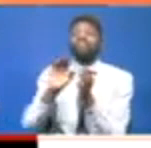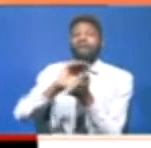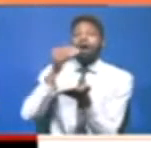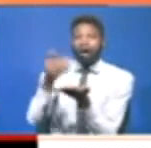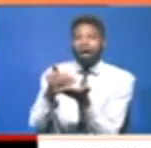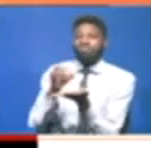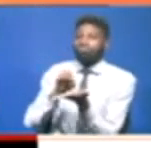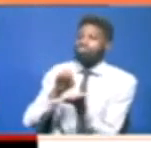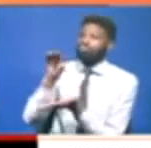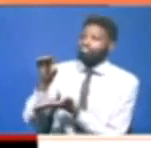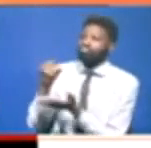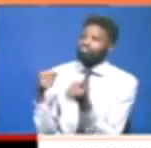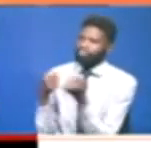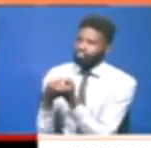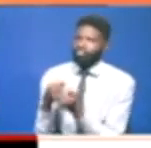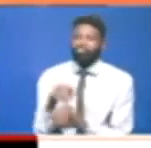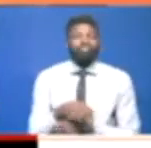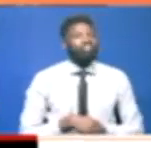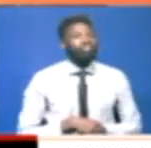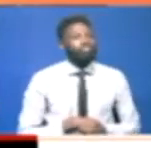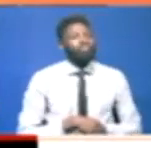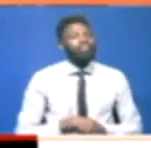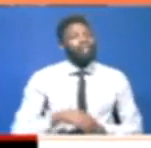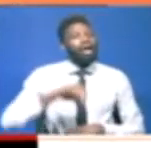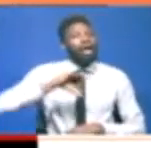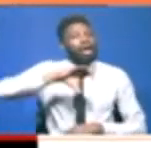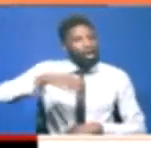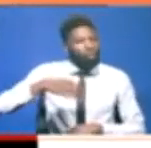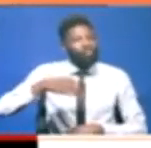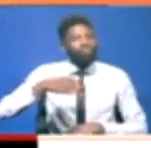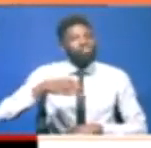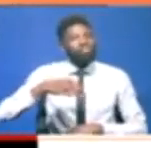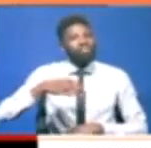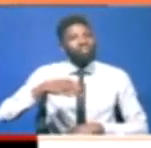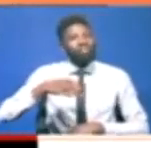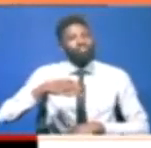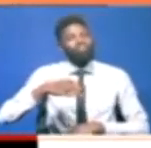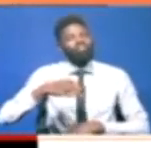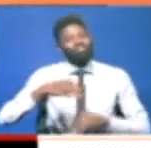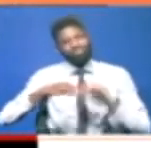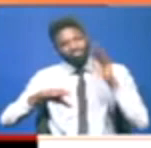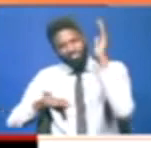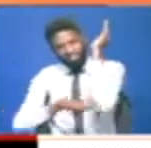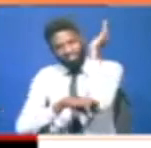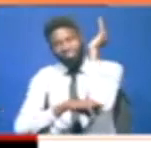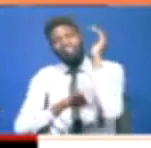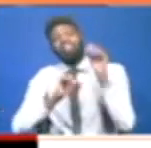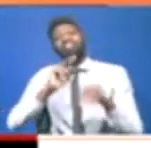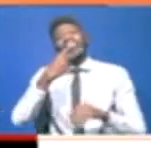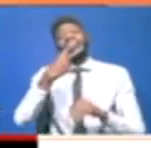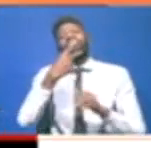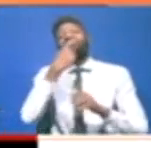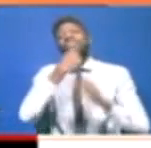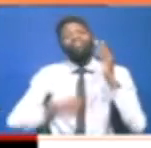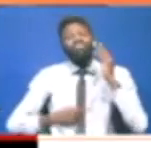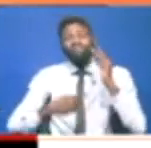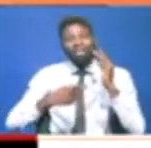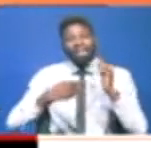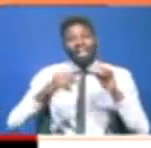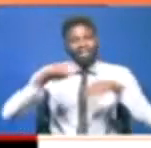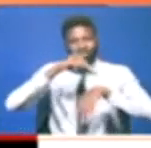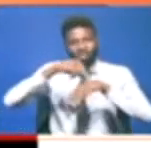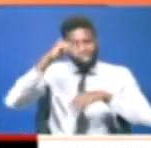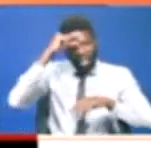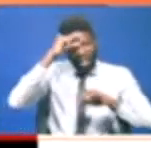after counties, where do you move to next? Is it the national government? Is it state-owned enterprises? We have